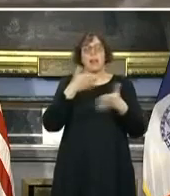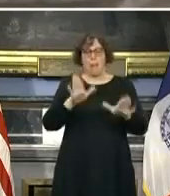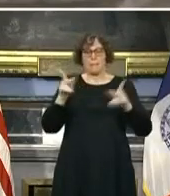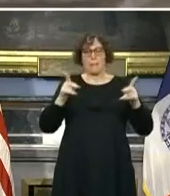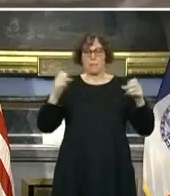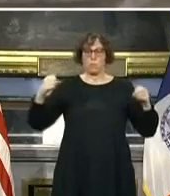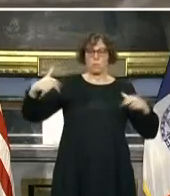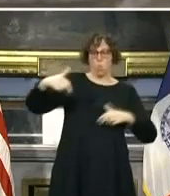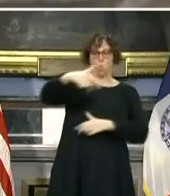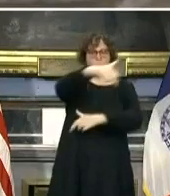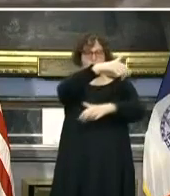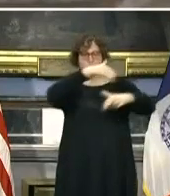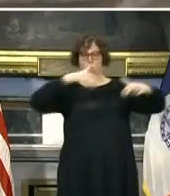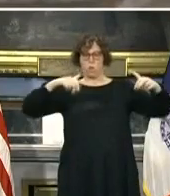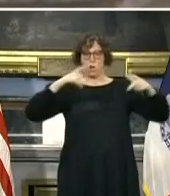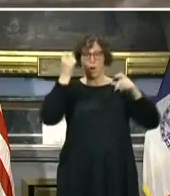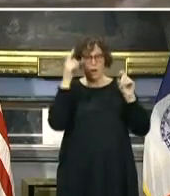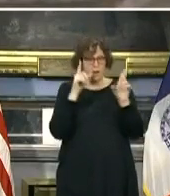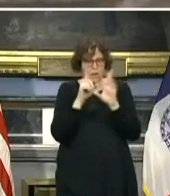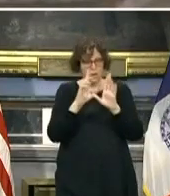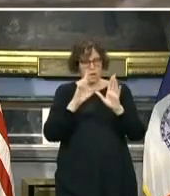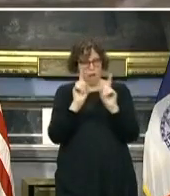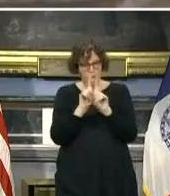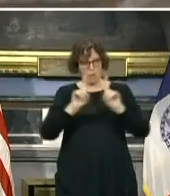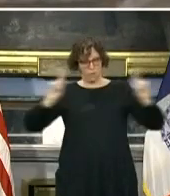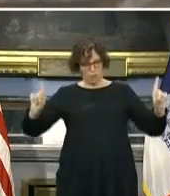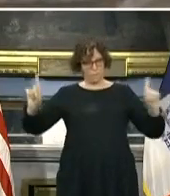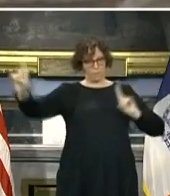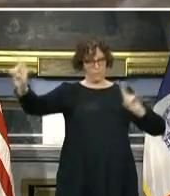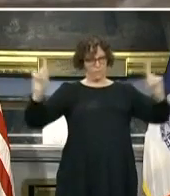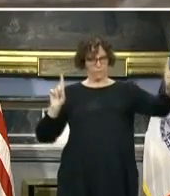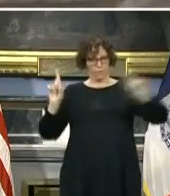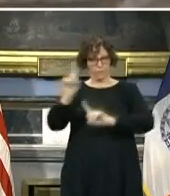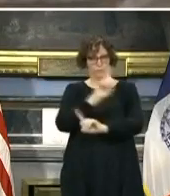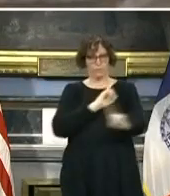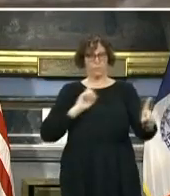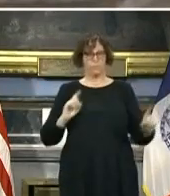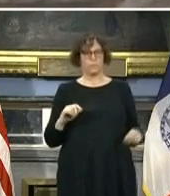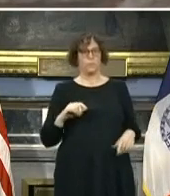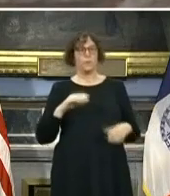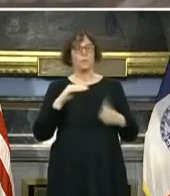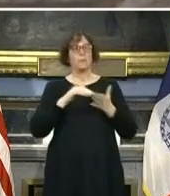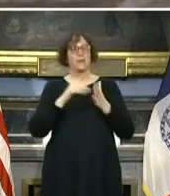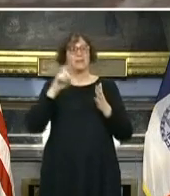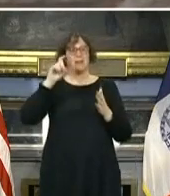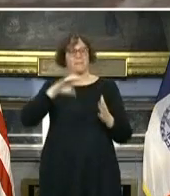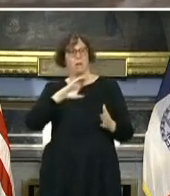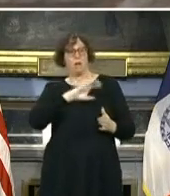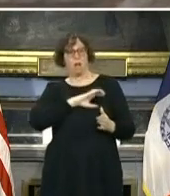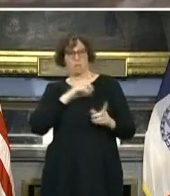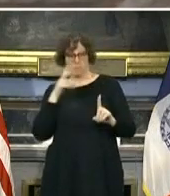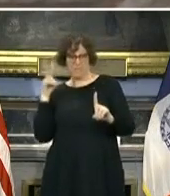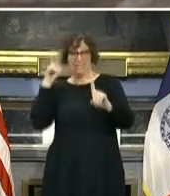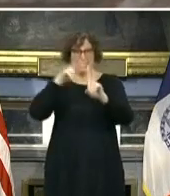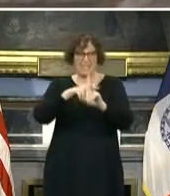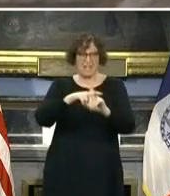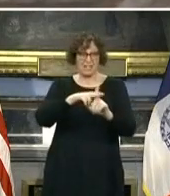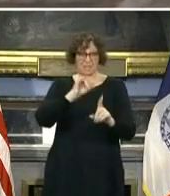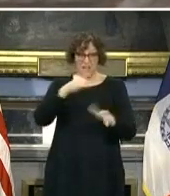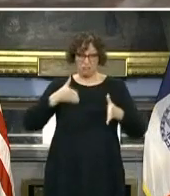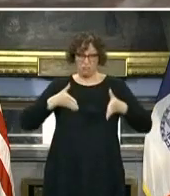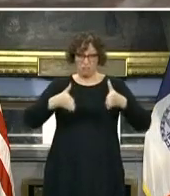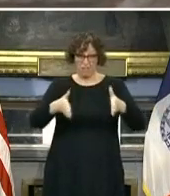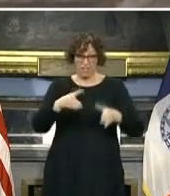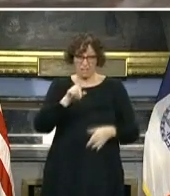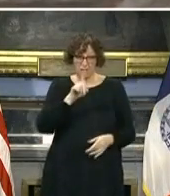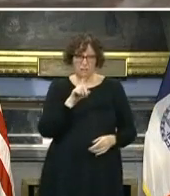points. And we do not want to seem to be solving one problem by creating a new one. So